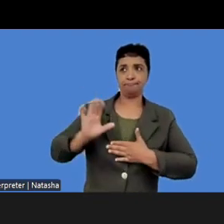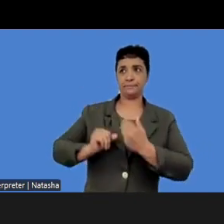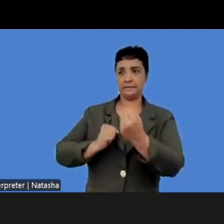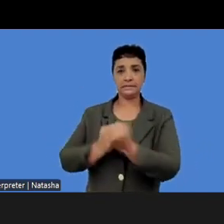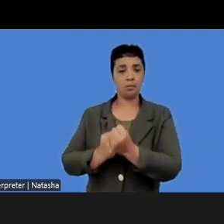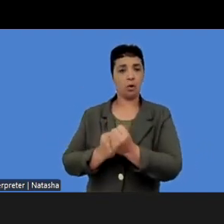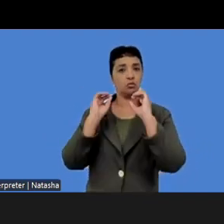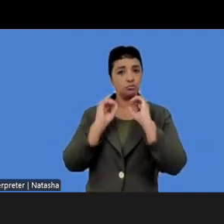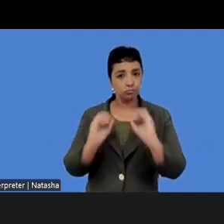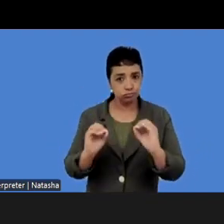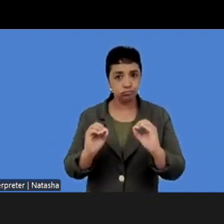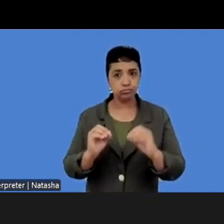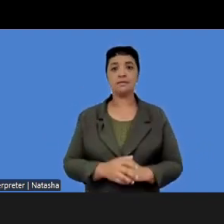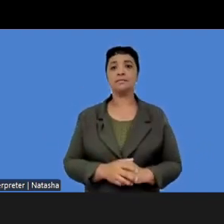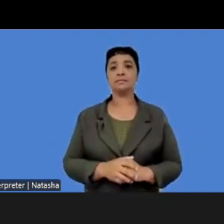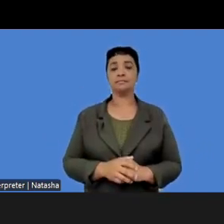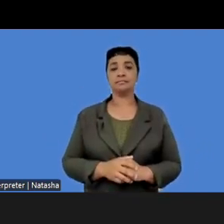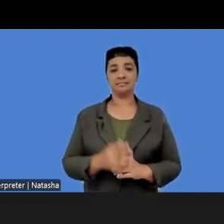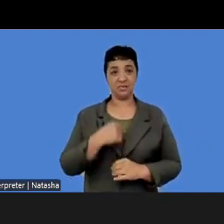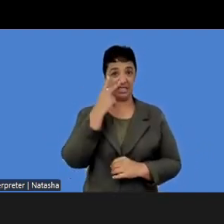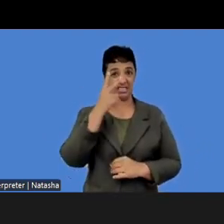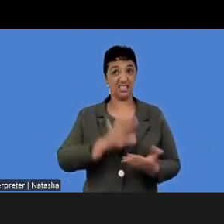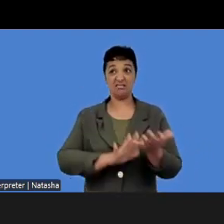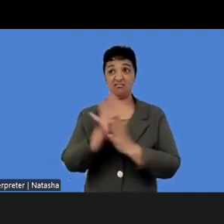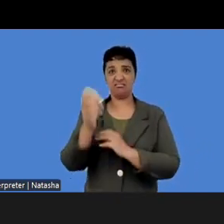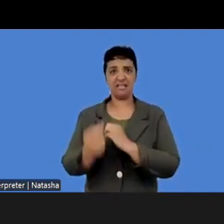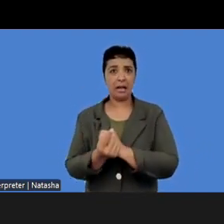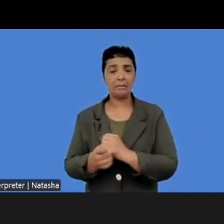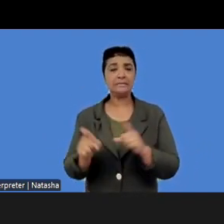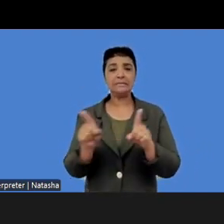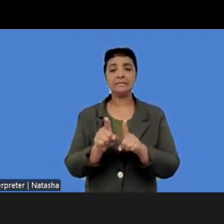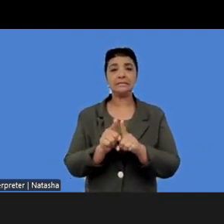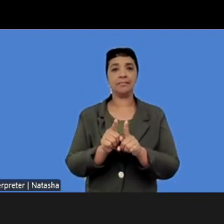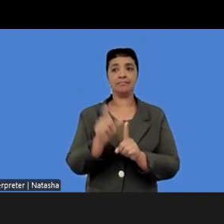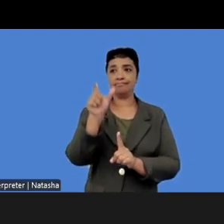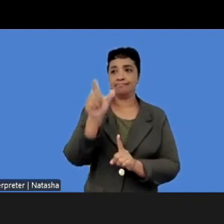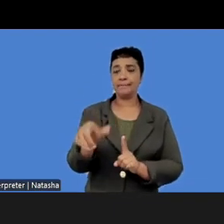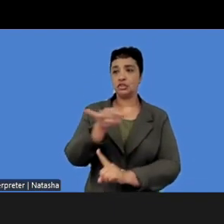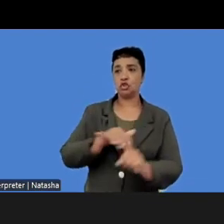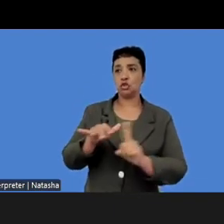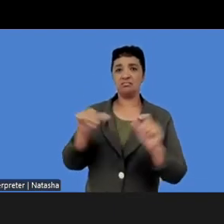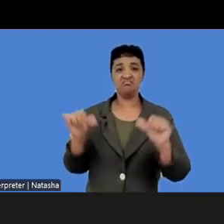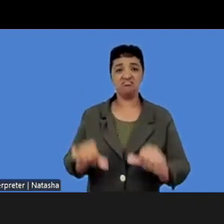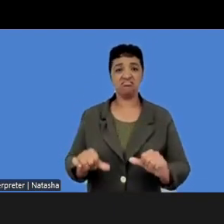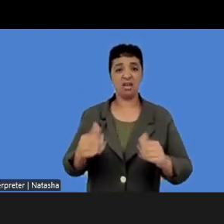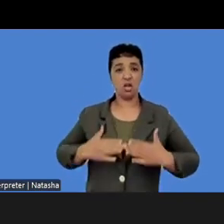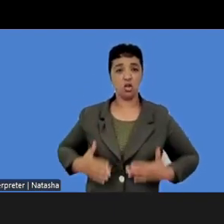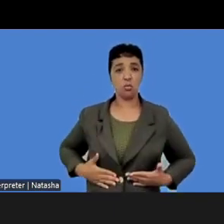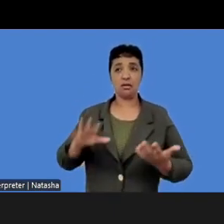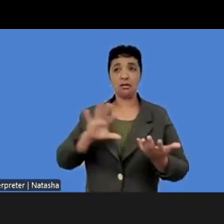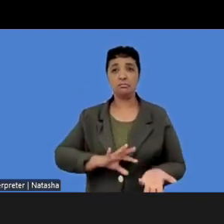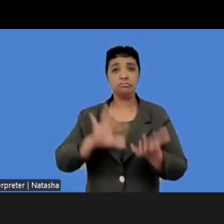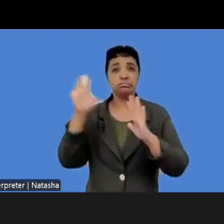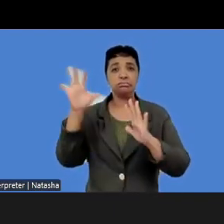Whenever a tragedy happens or, any situation a humanitarian emergency, a climate